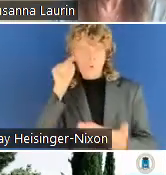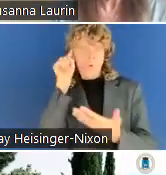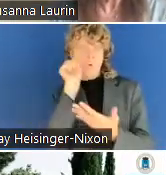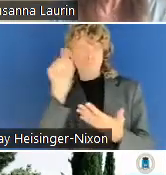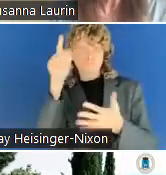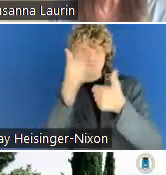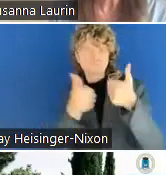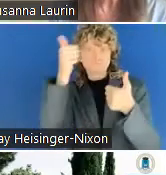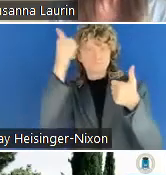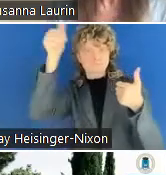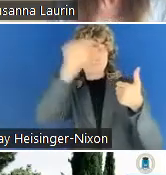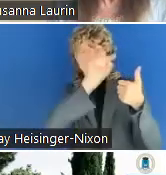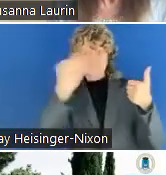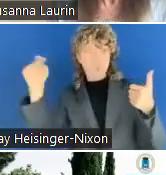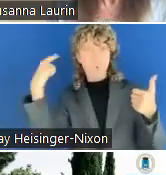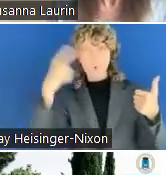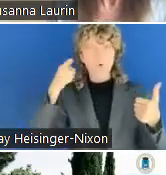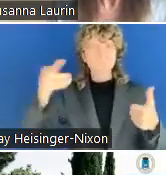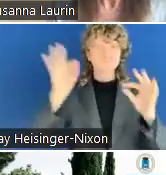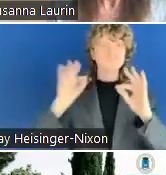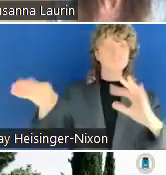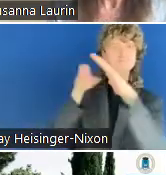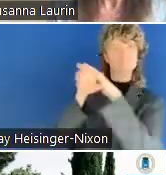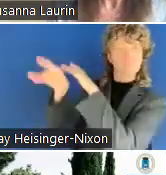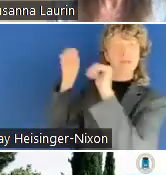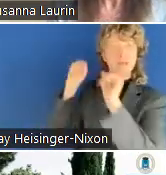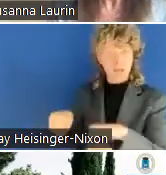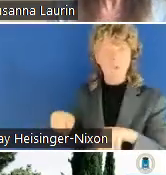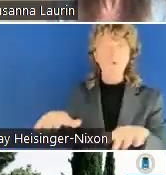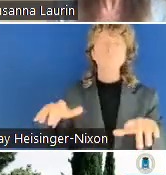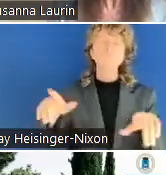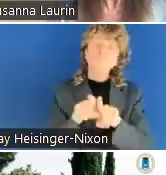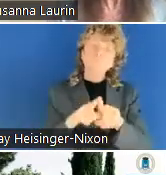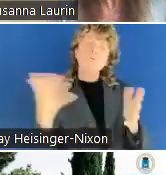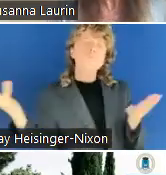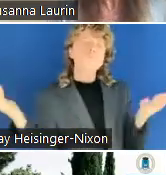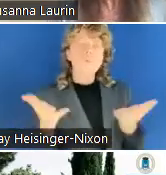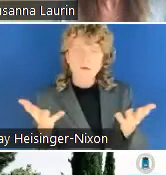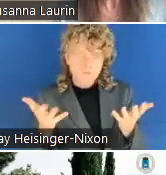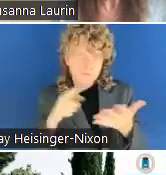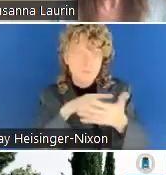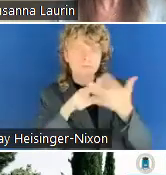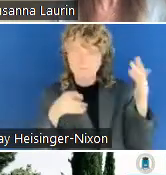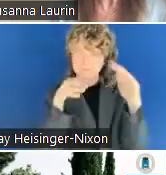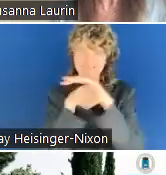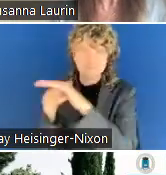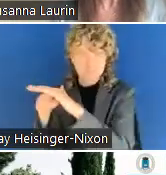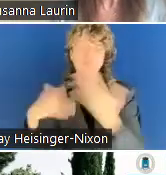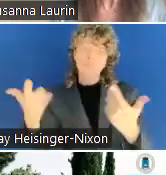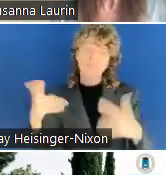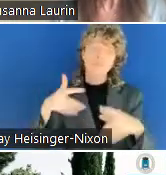the European Accessibility Act, these are specific products and services. The how, which is